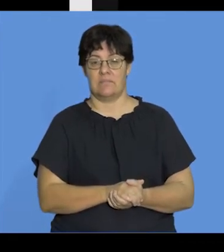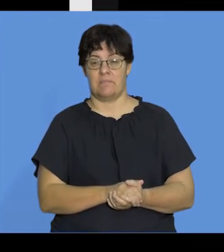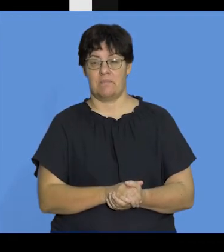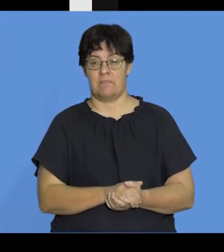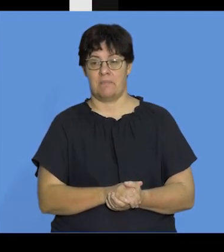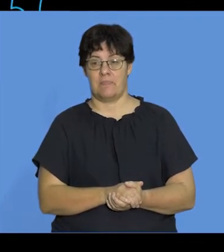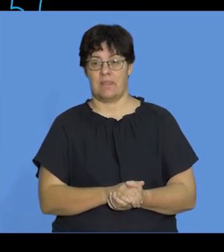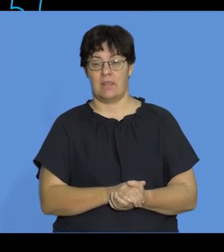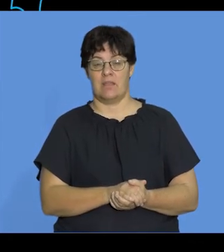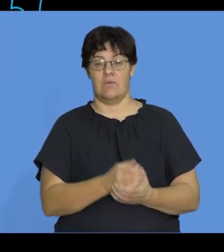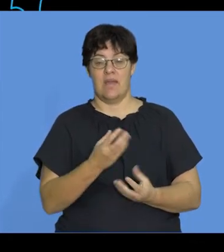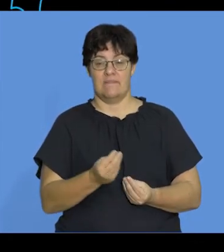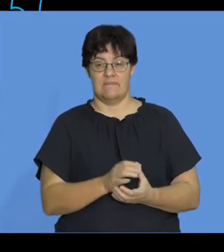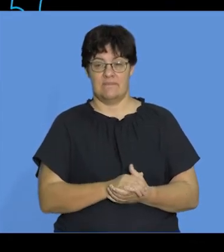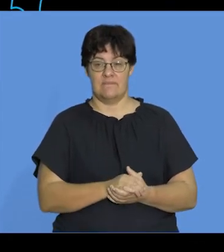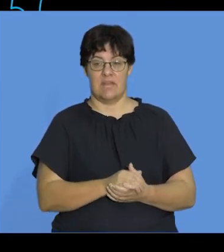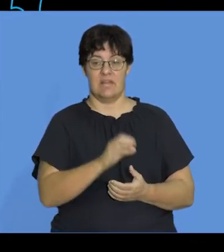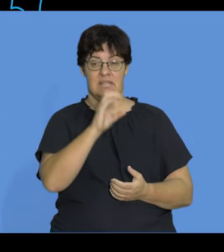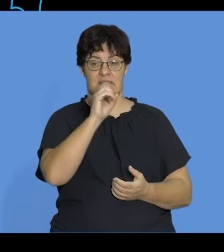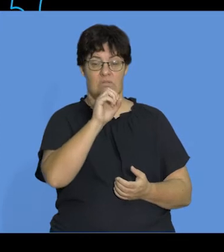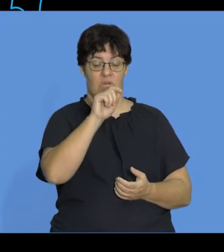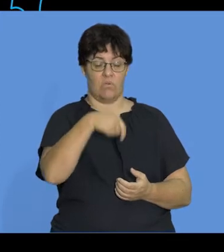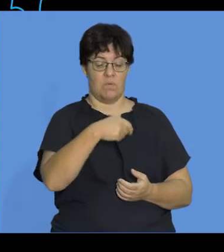product, right? So we have